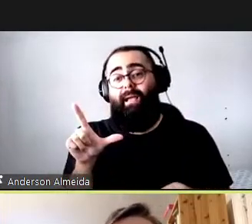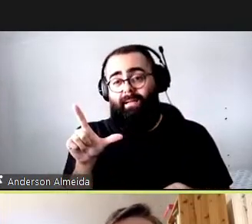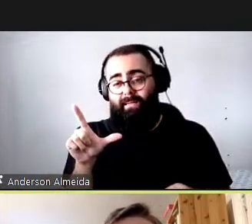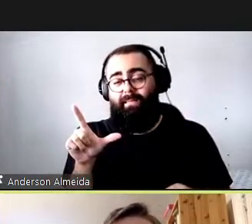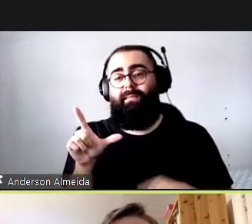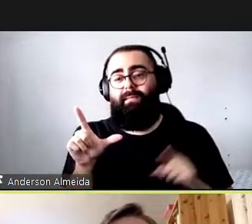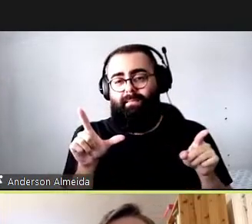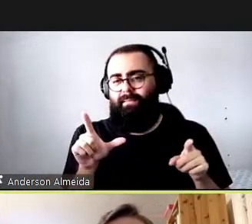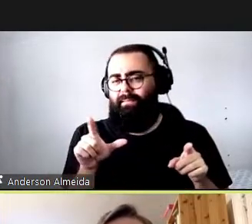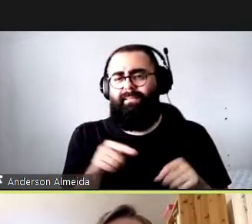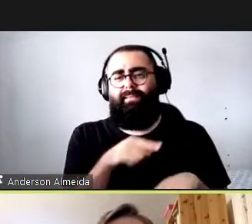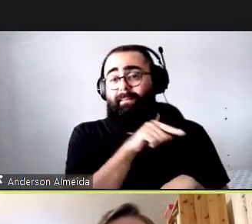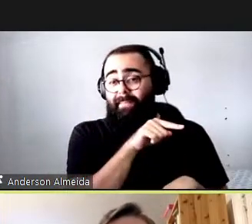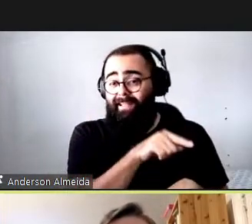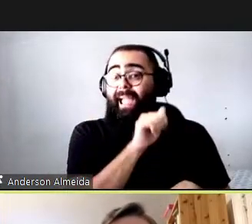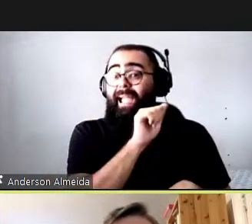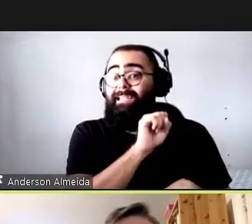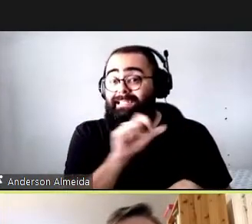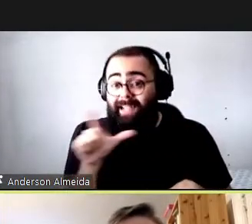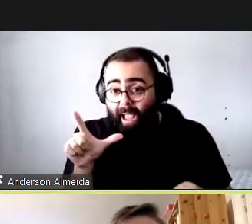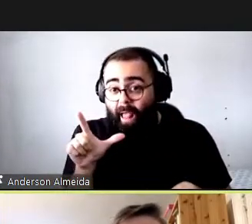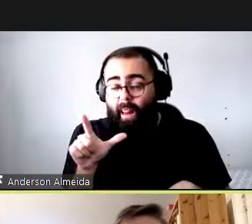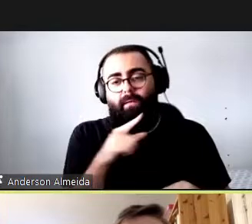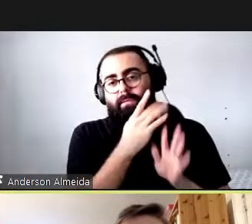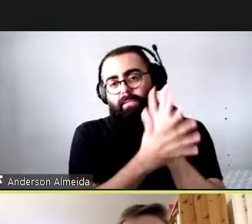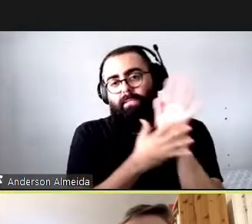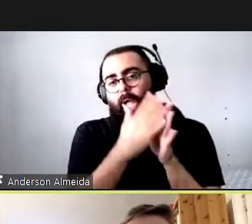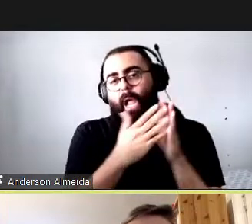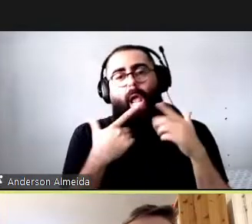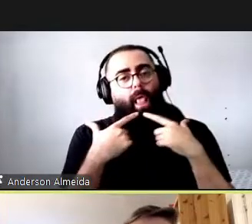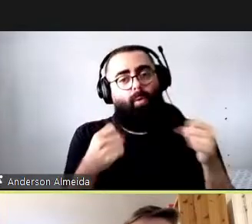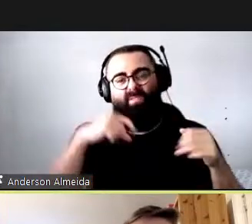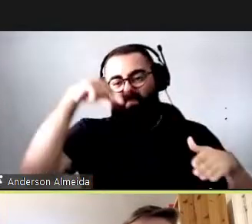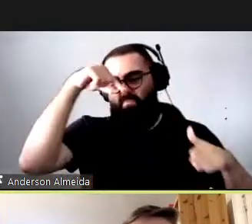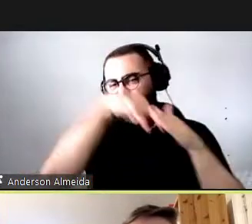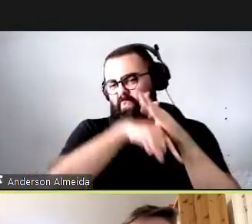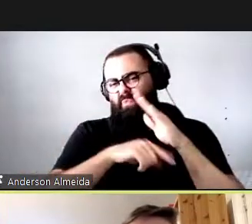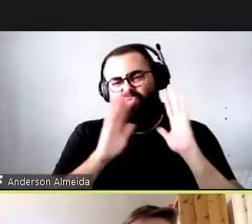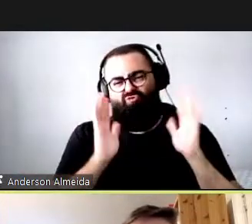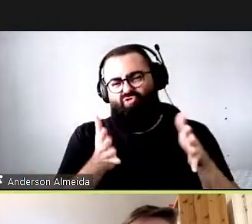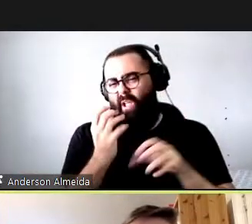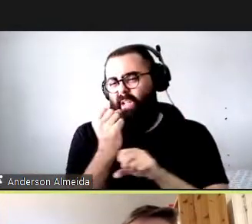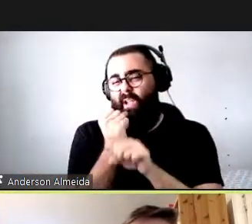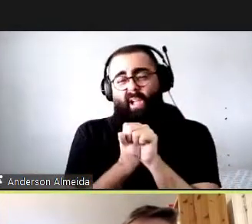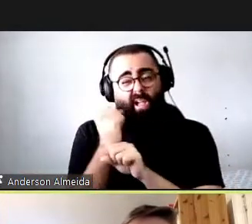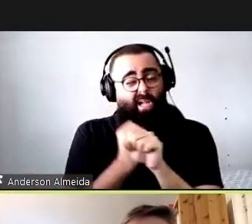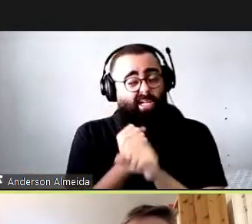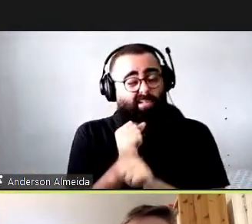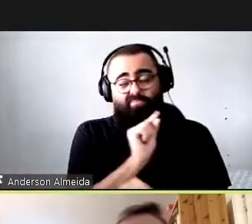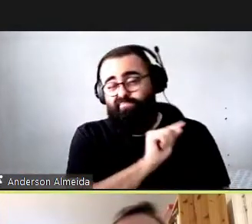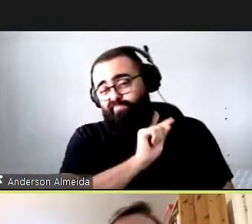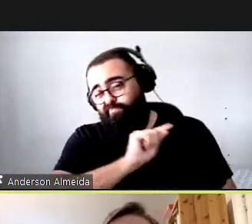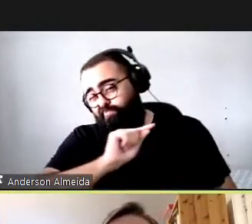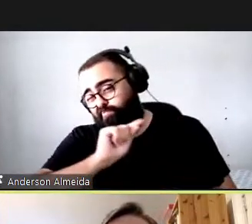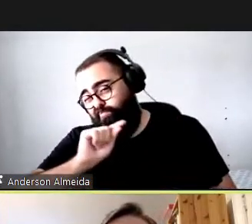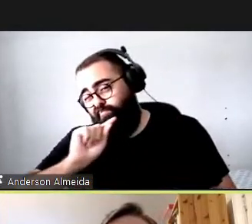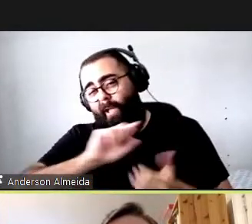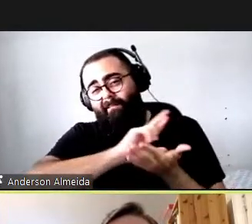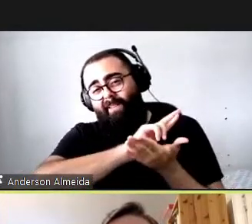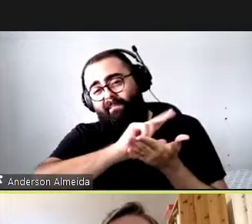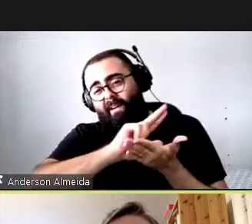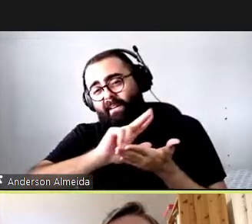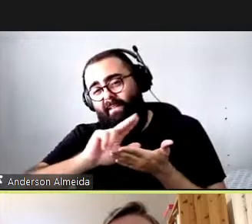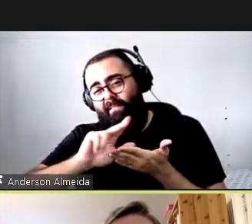that most sign linguistics has investigated. We need quite a bit more cross-linguistic sign